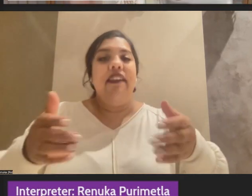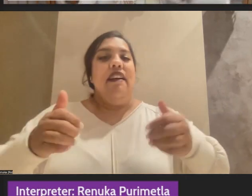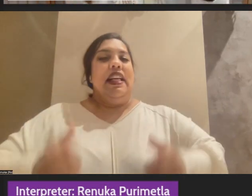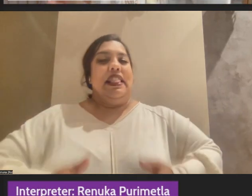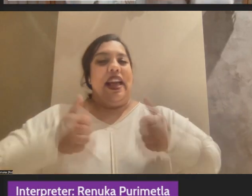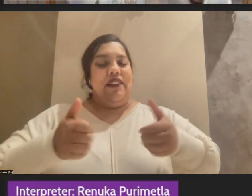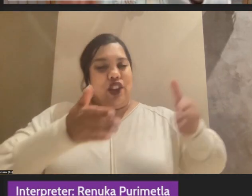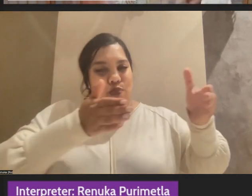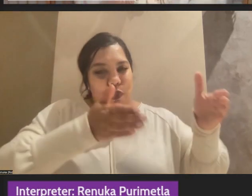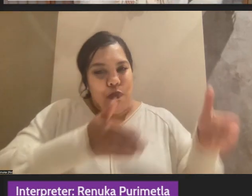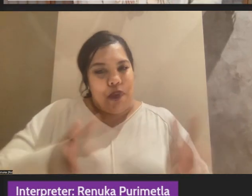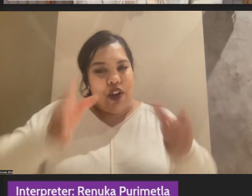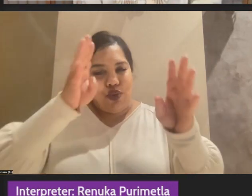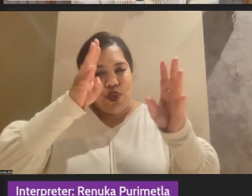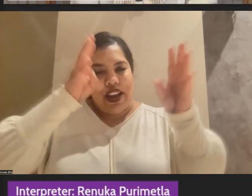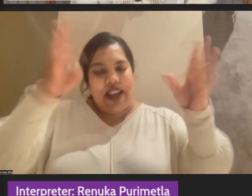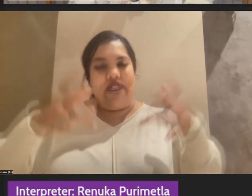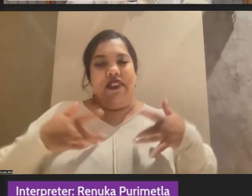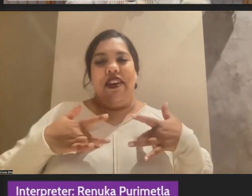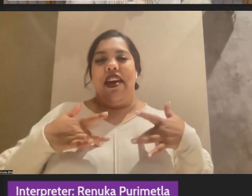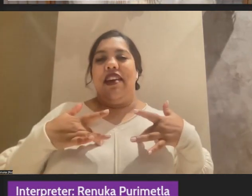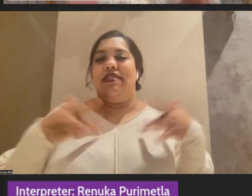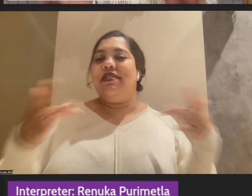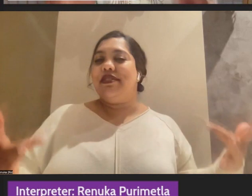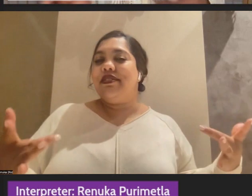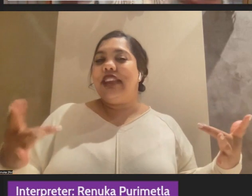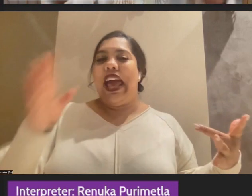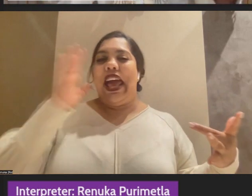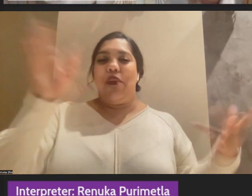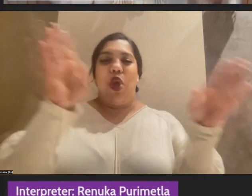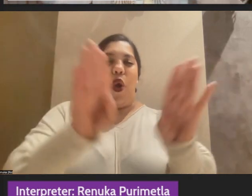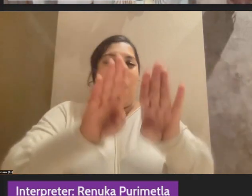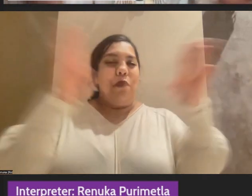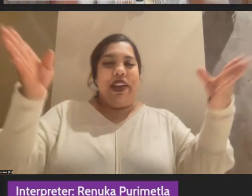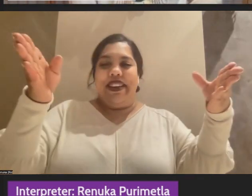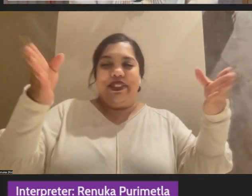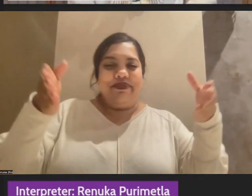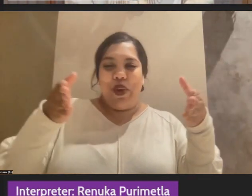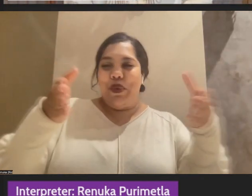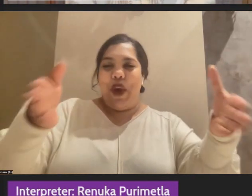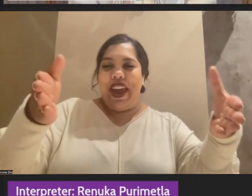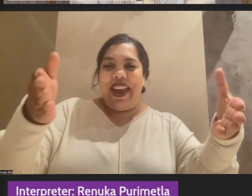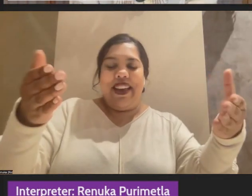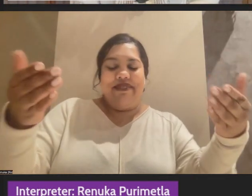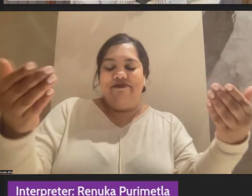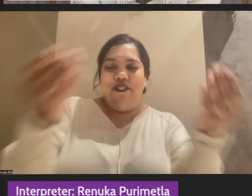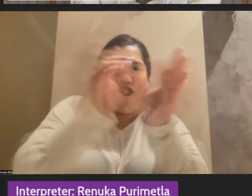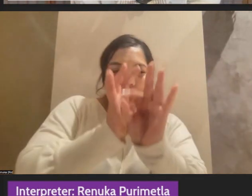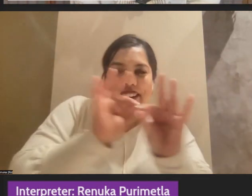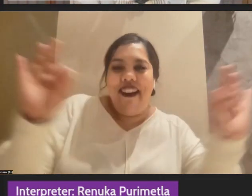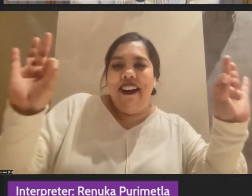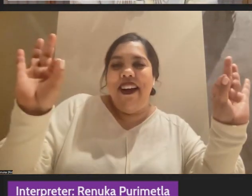Now there's some stuff in there that, you know, we could explore deeper, but for the sake of